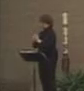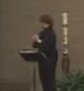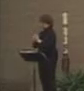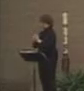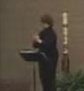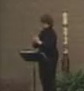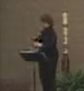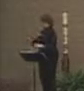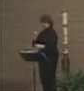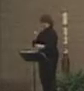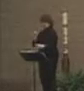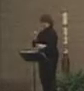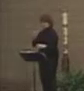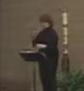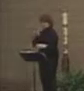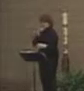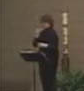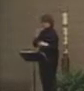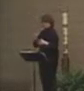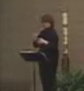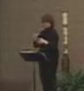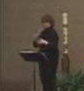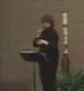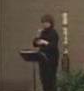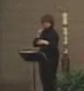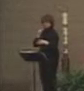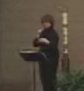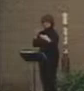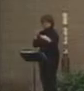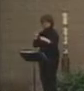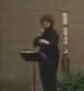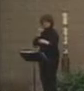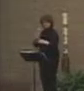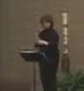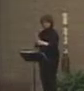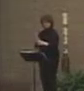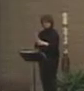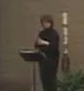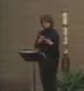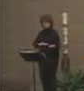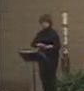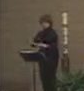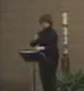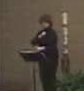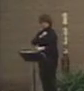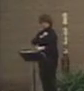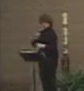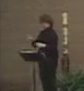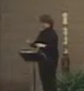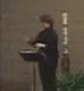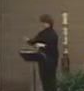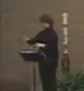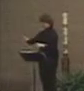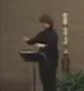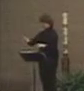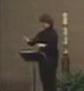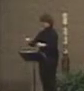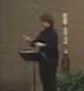fulfilled her promise also. She brought Samuel to be guided and brought up in the service of the